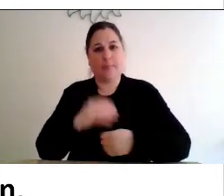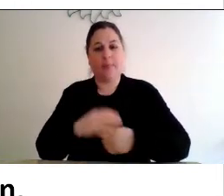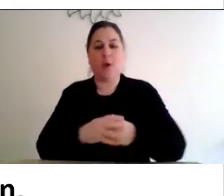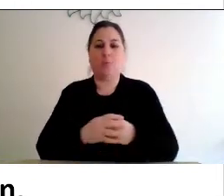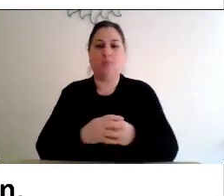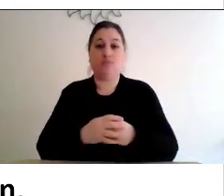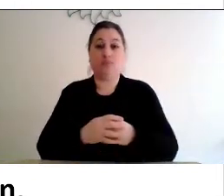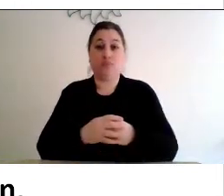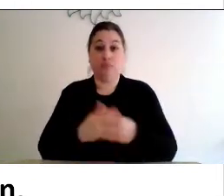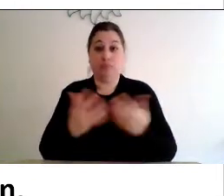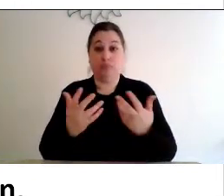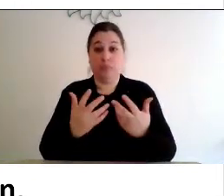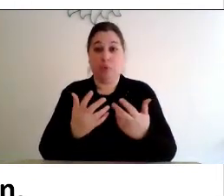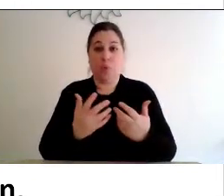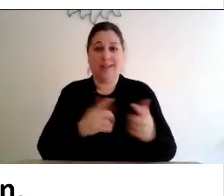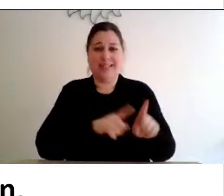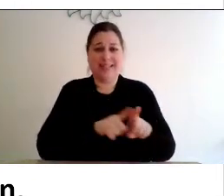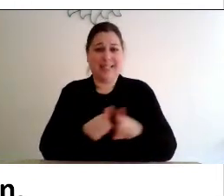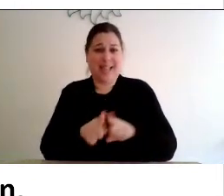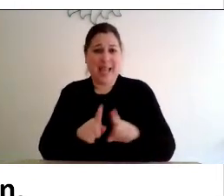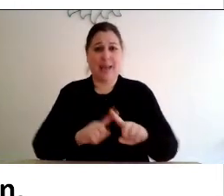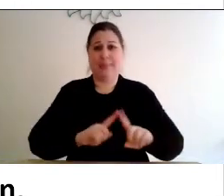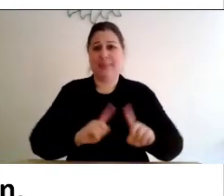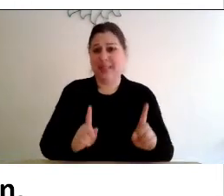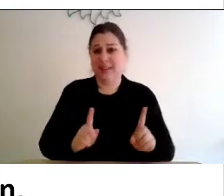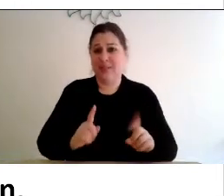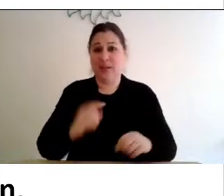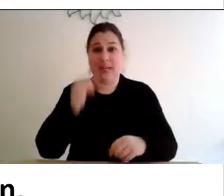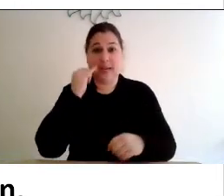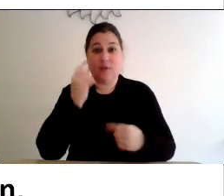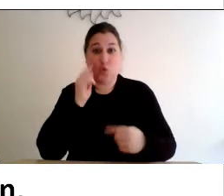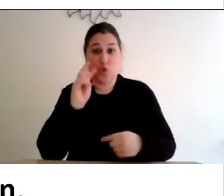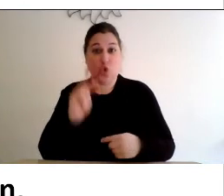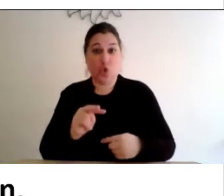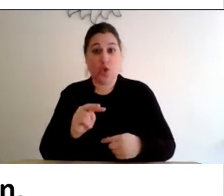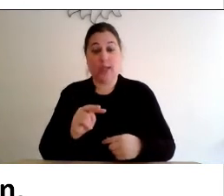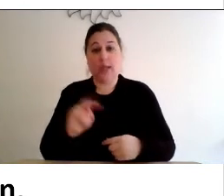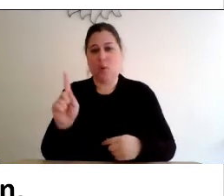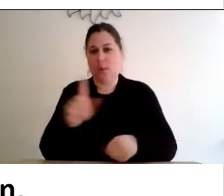and look at the next slide. Next slide.